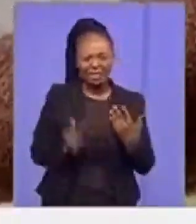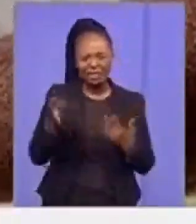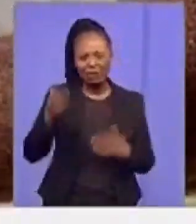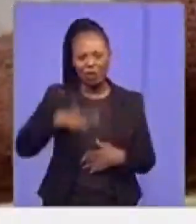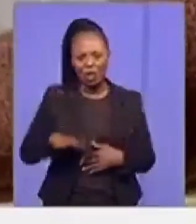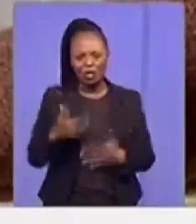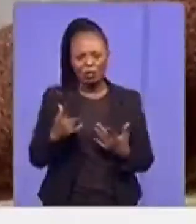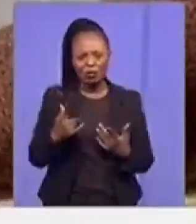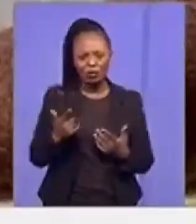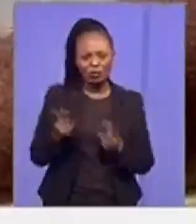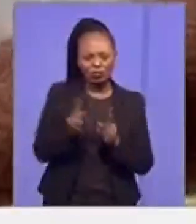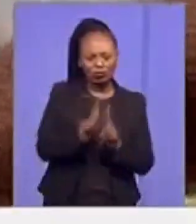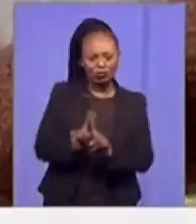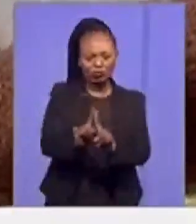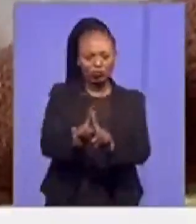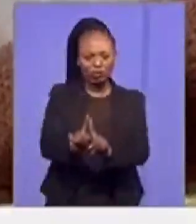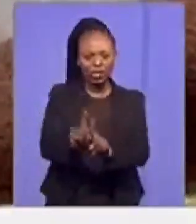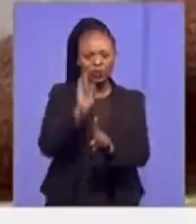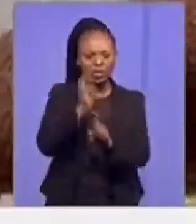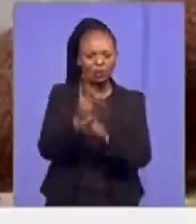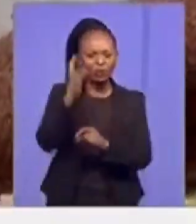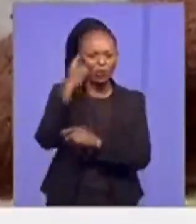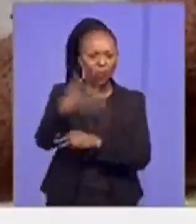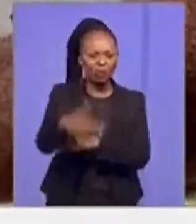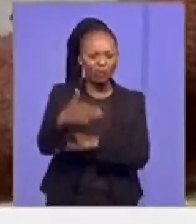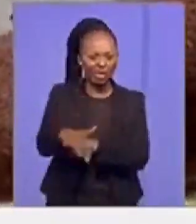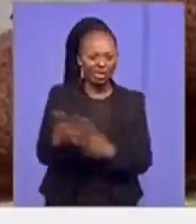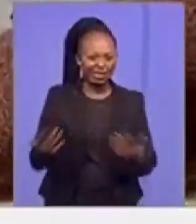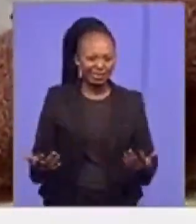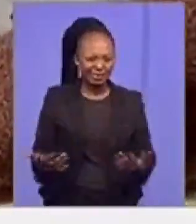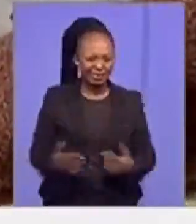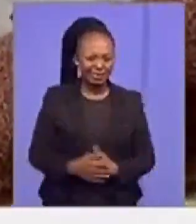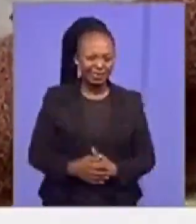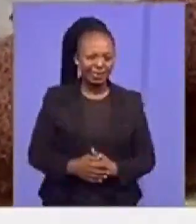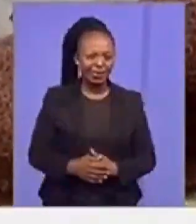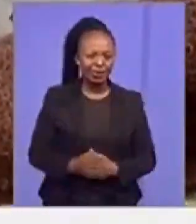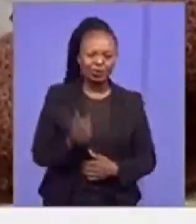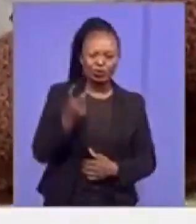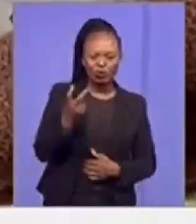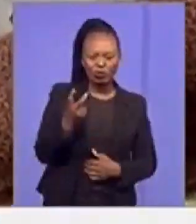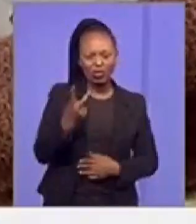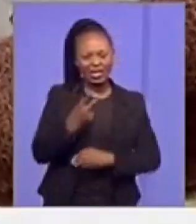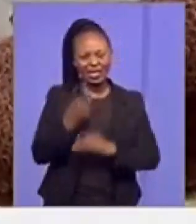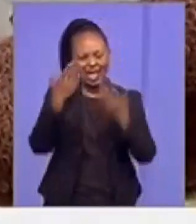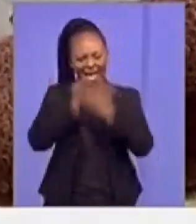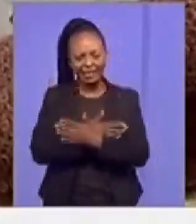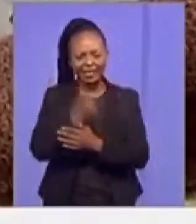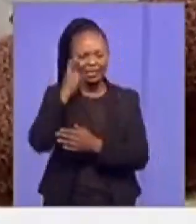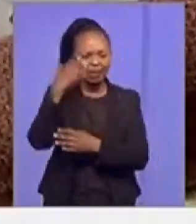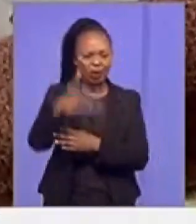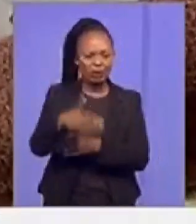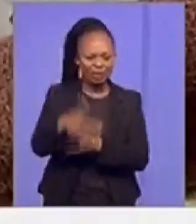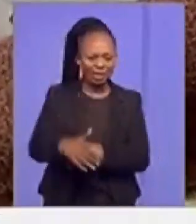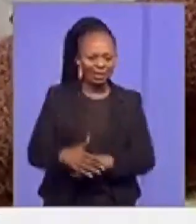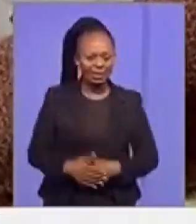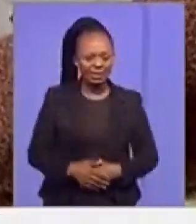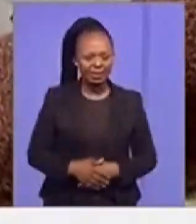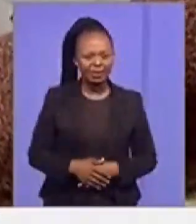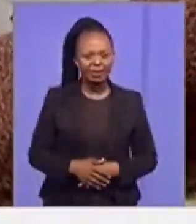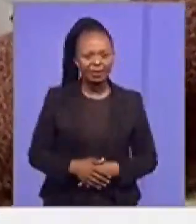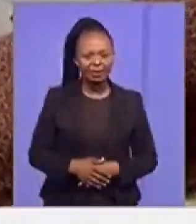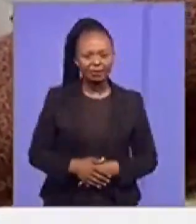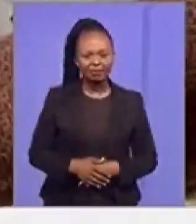to be together, then we have to sleep outside. You understand? Only 2 or 3 nights they give us to sleep outside. For longer than that,